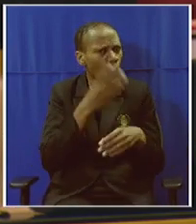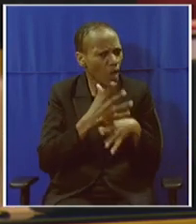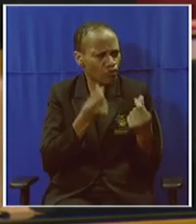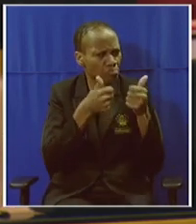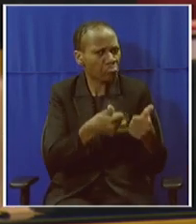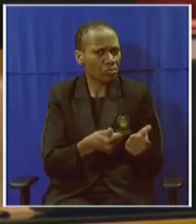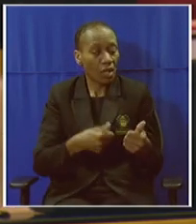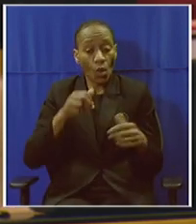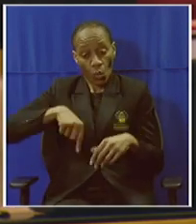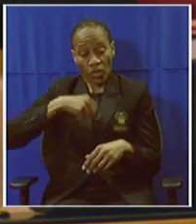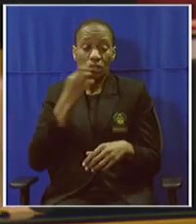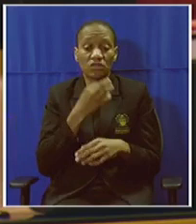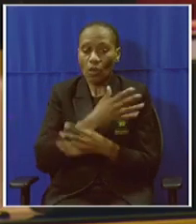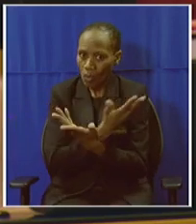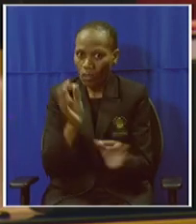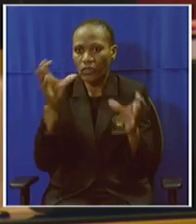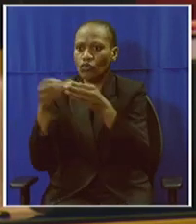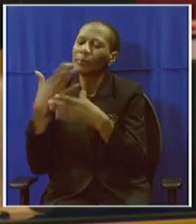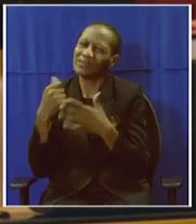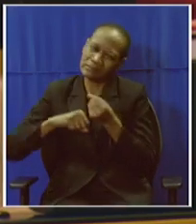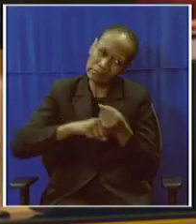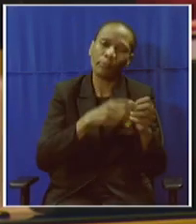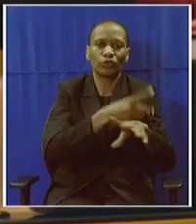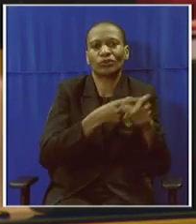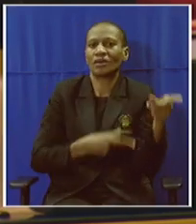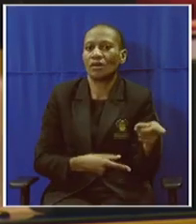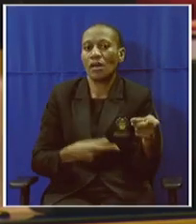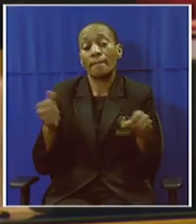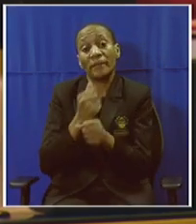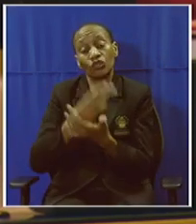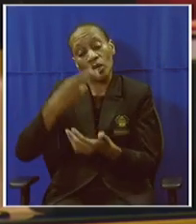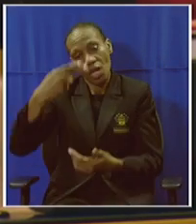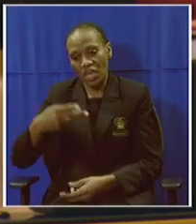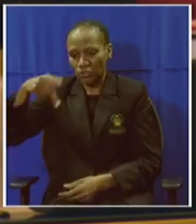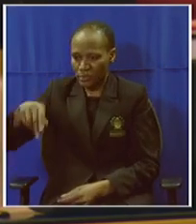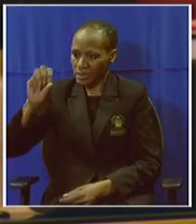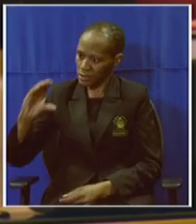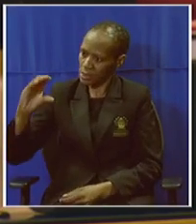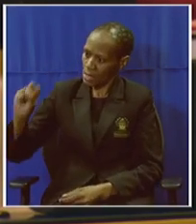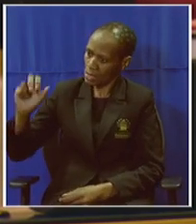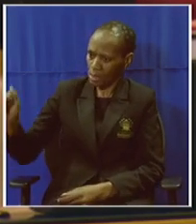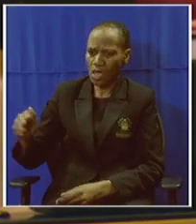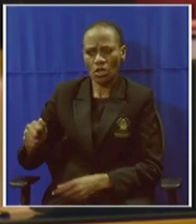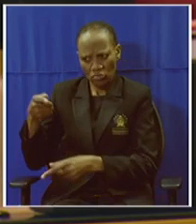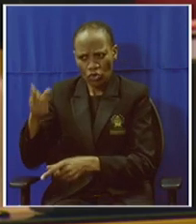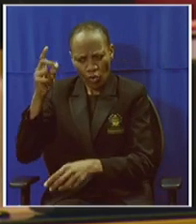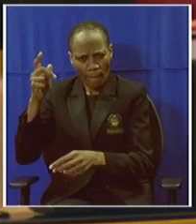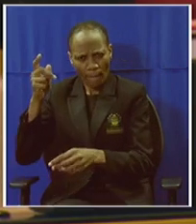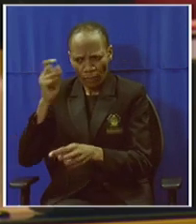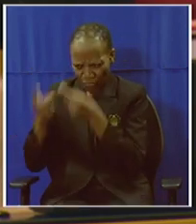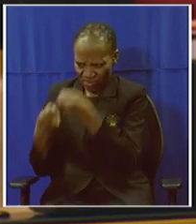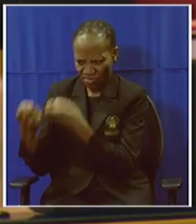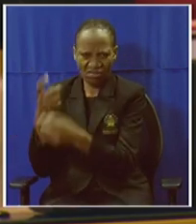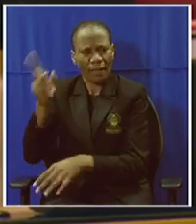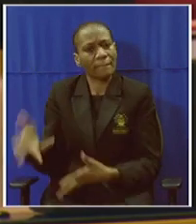political parties to give support to Dr. DeVos and hold the HPCSA to account, lest we be accused of hypocrisy,